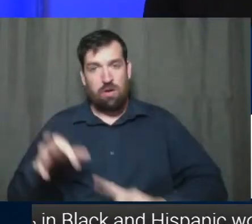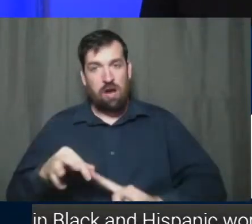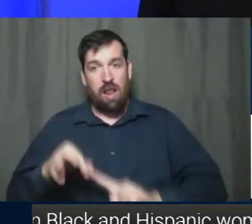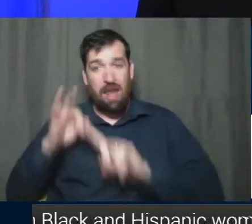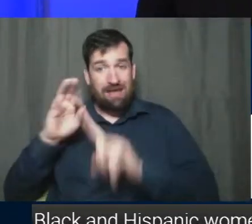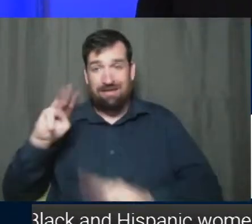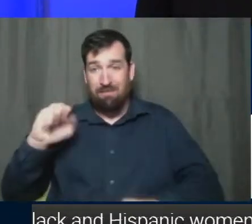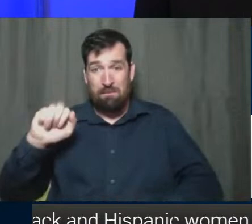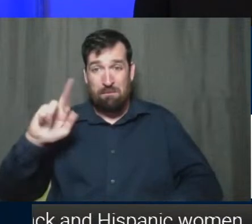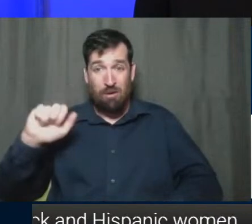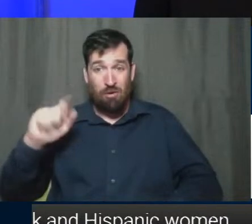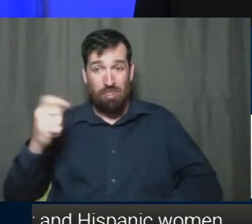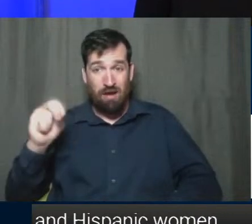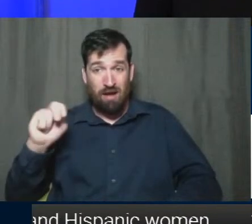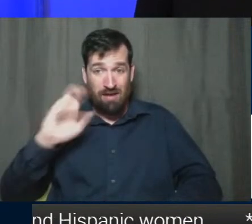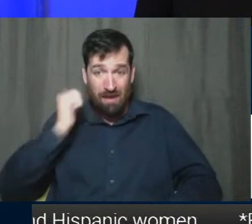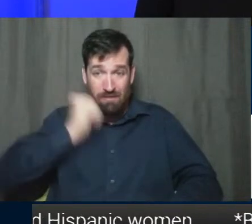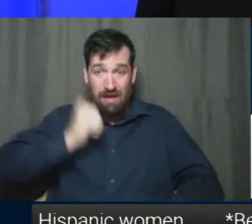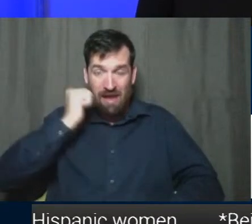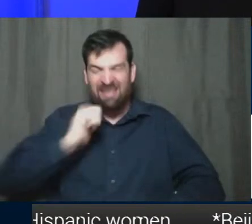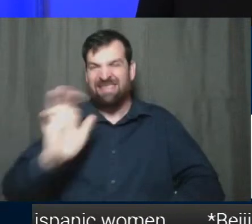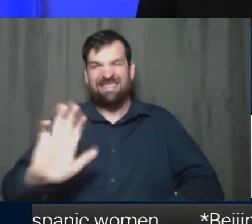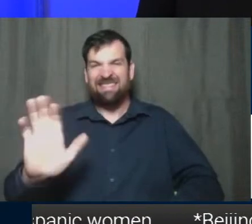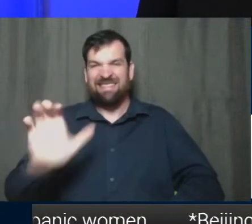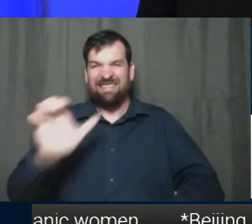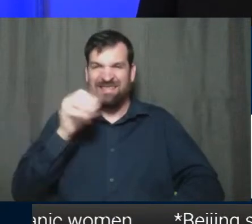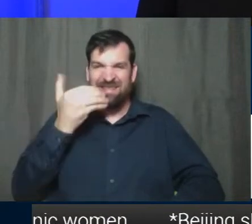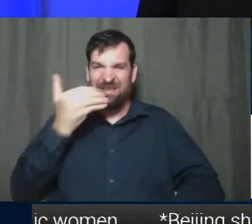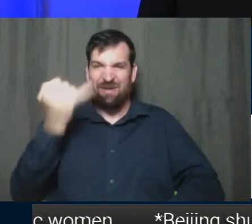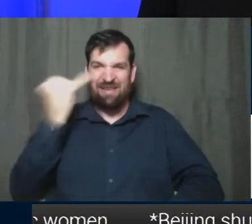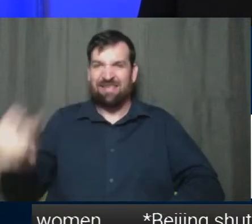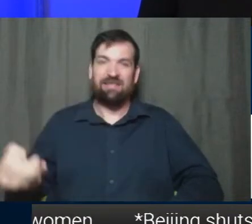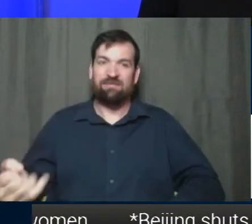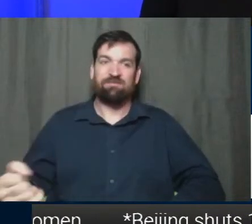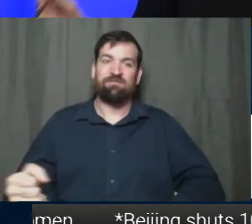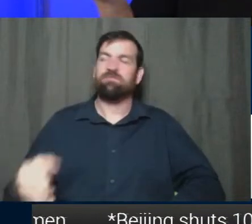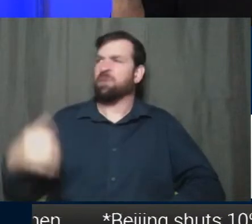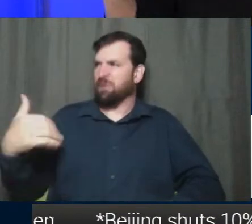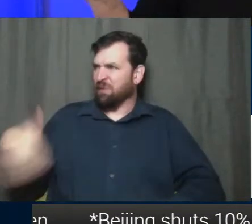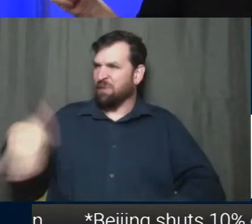day, it's not a good idea. I was going to say, you got to be working out pretty